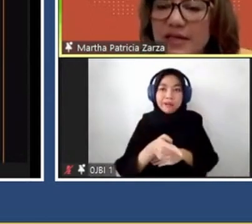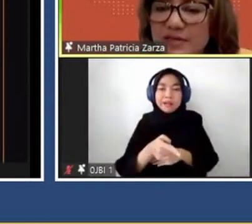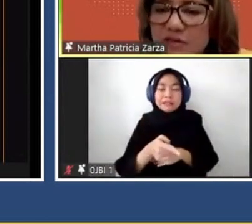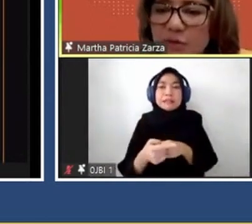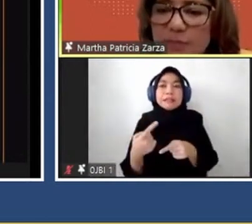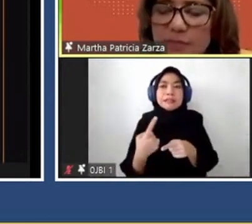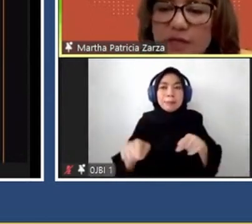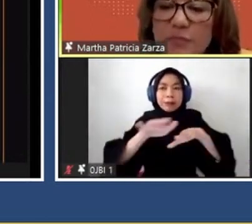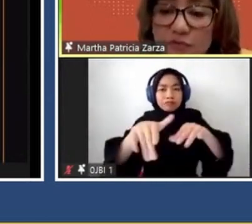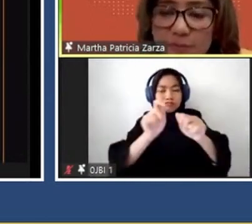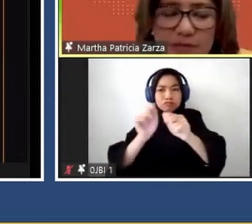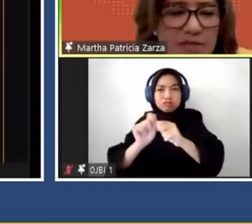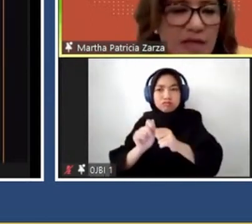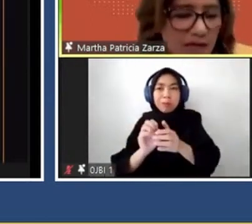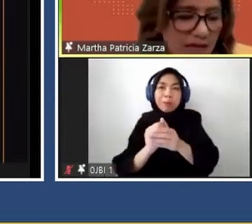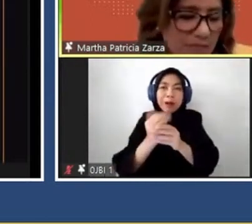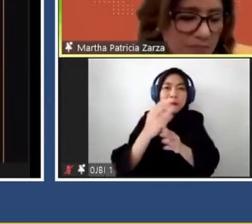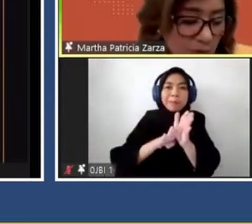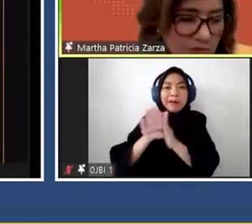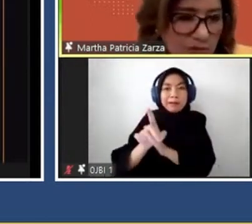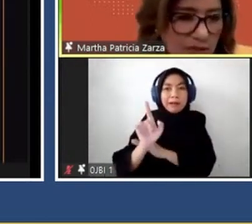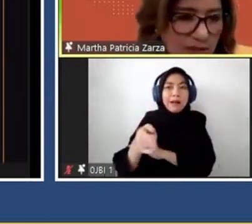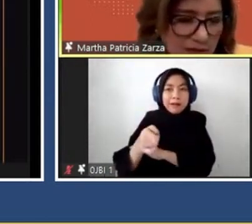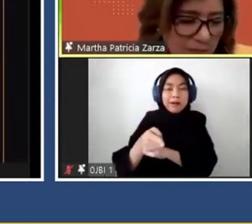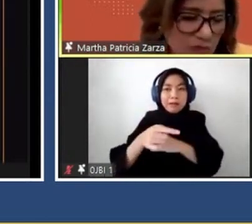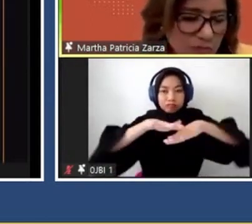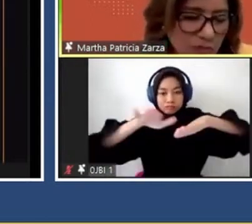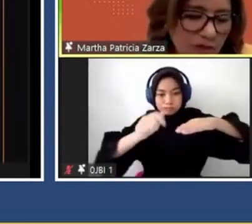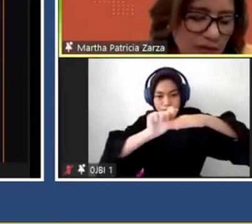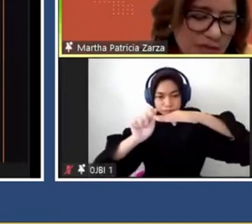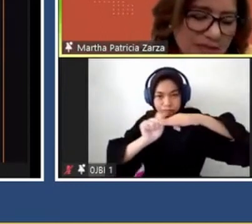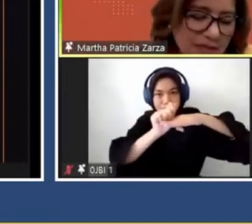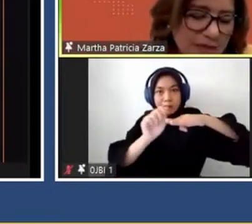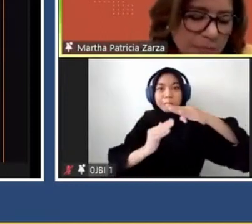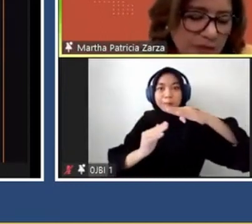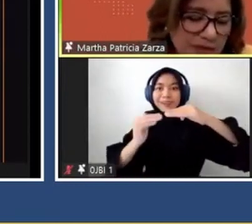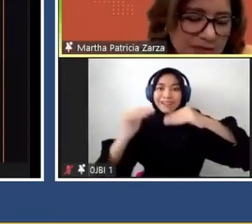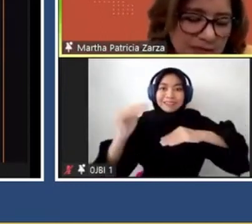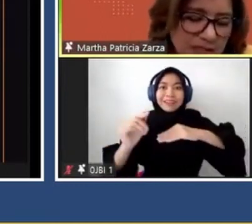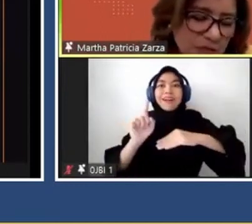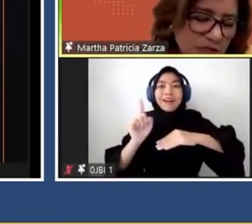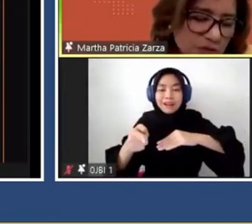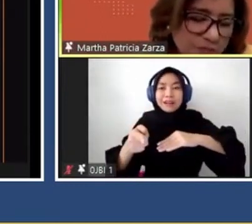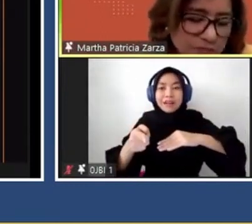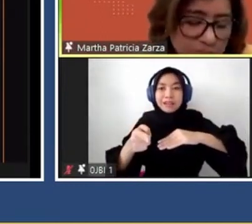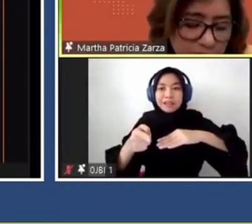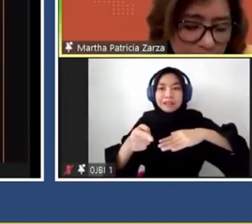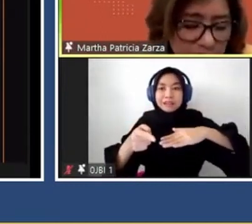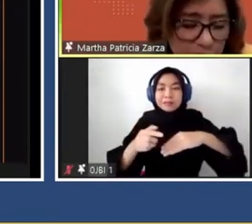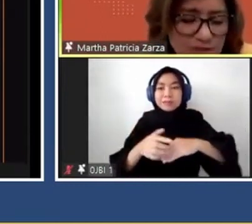However, it had some improvements, and mostly the most important thing is that the design